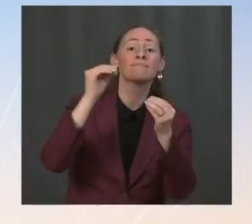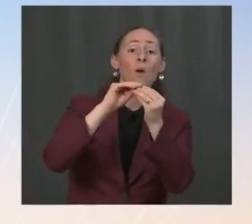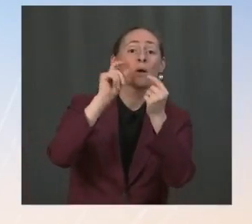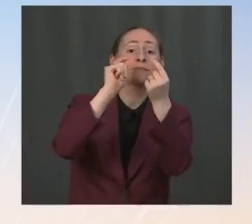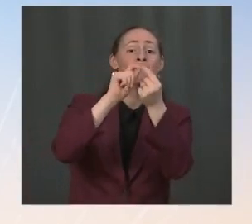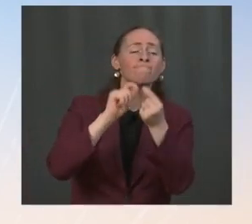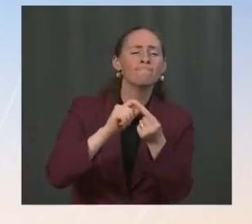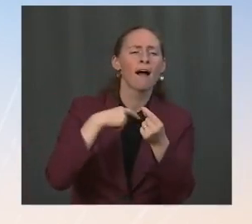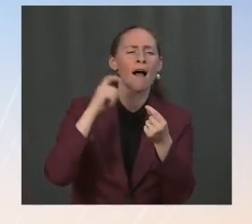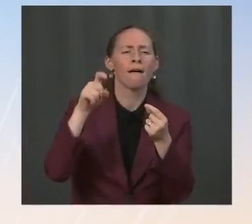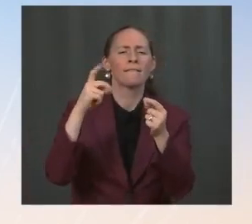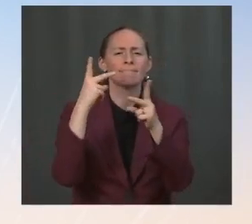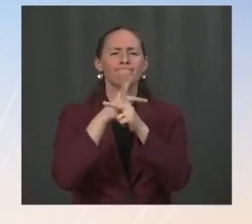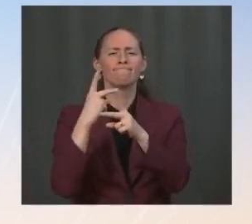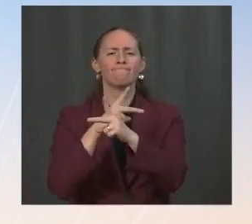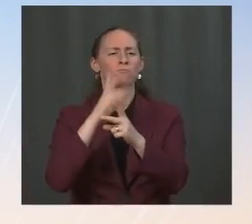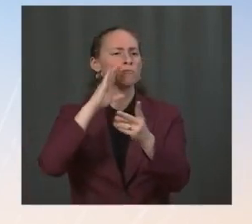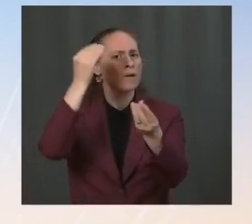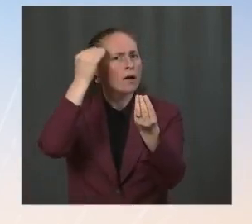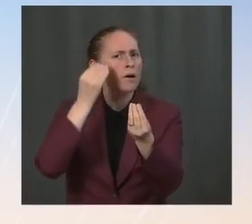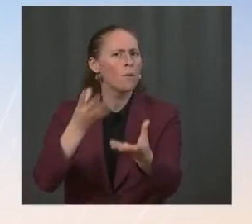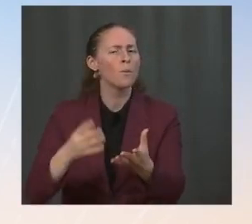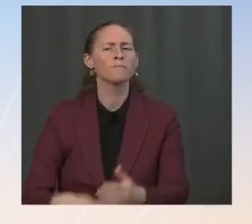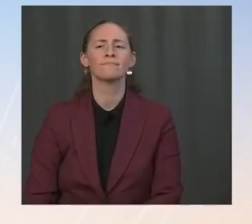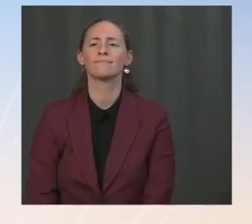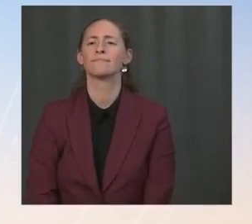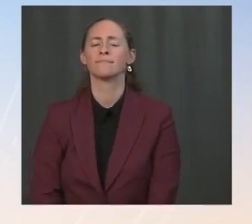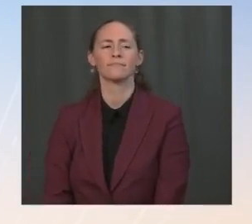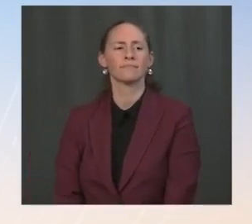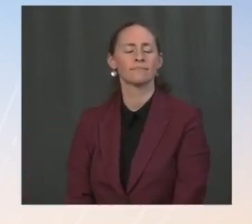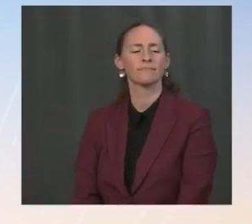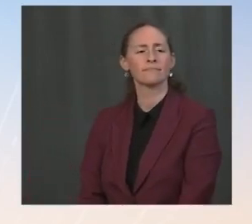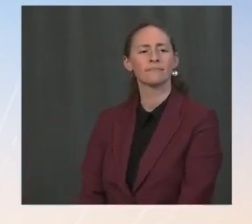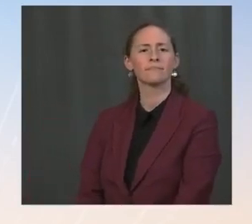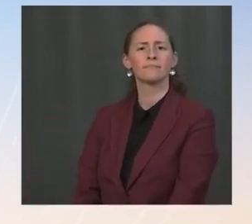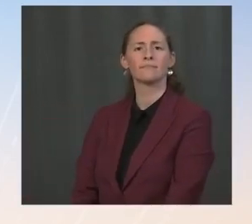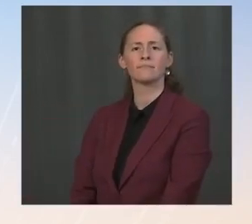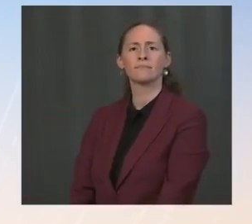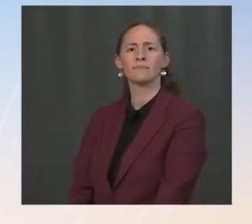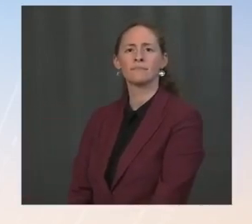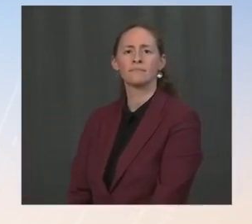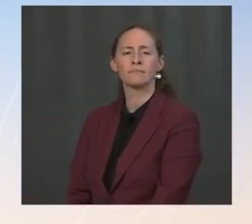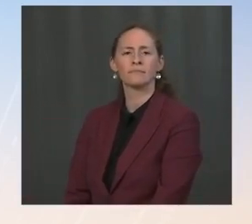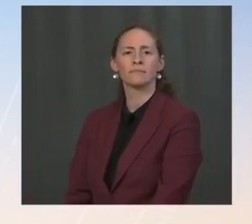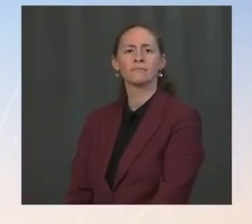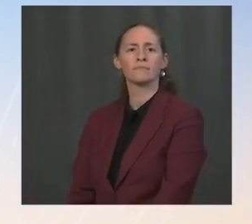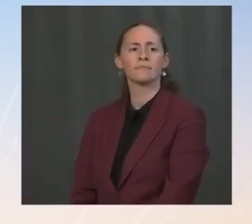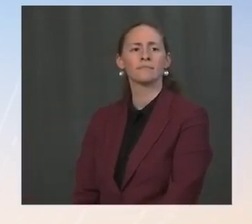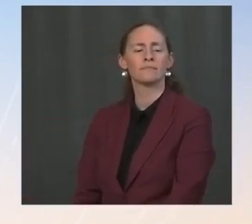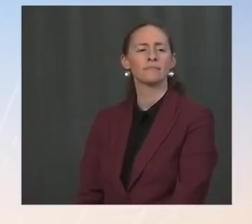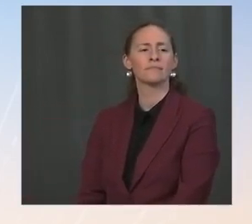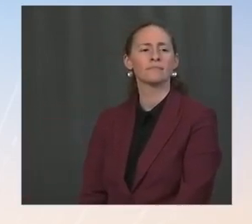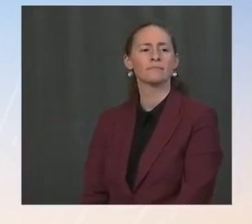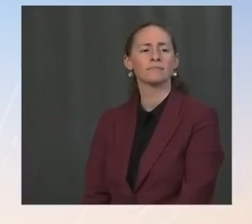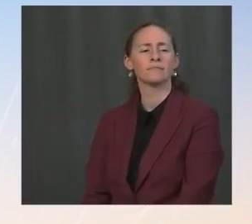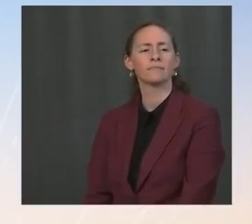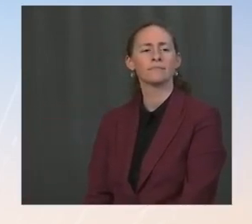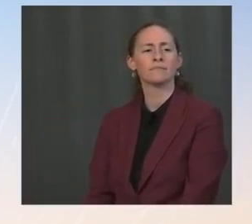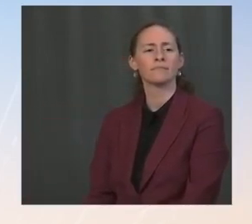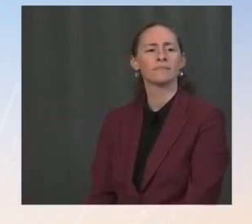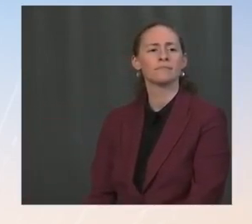to report to all of you, we will provide that information. Go ahead. Thank you, Jen. Moments ago, you said that the commitment doesn't